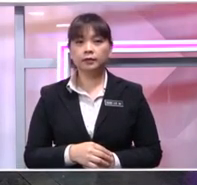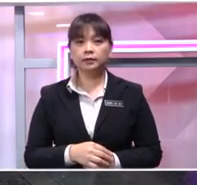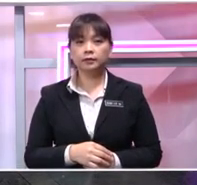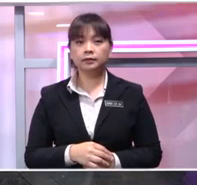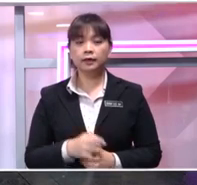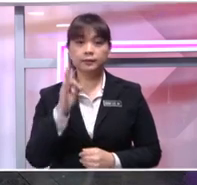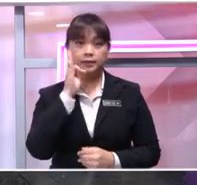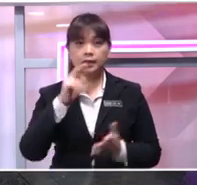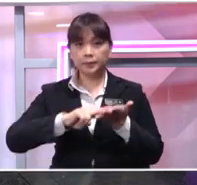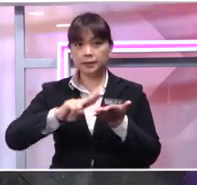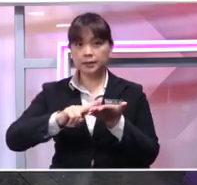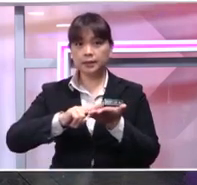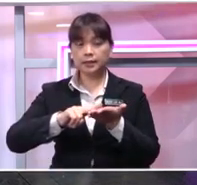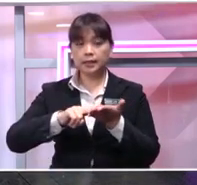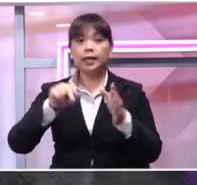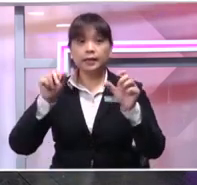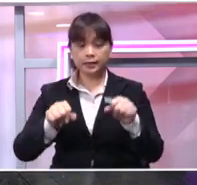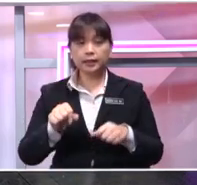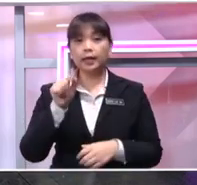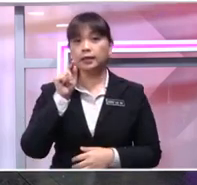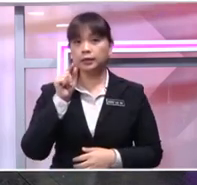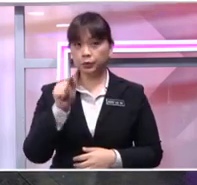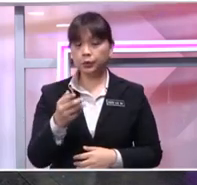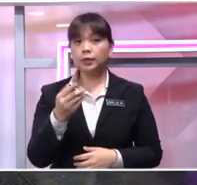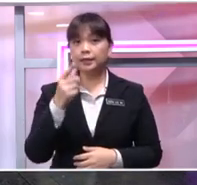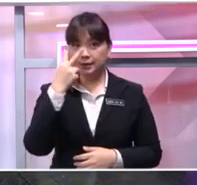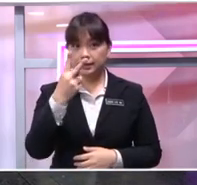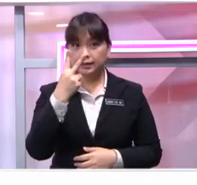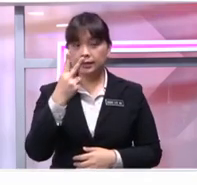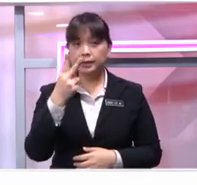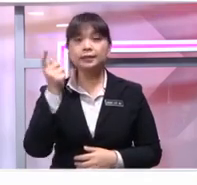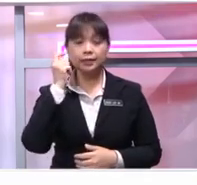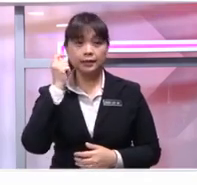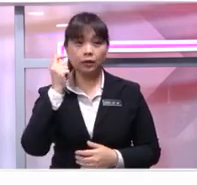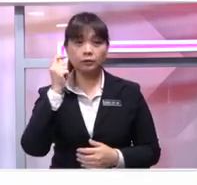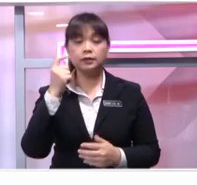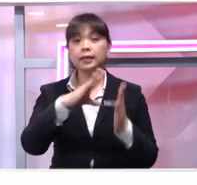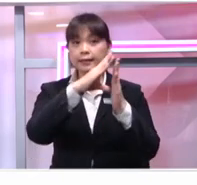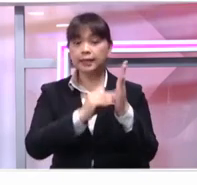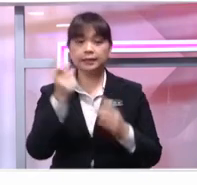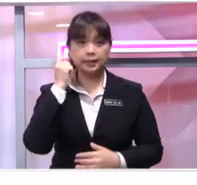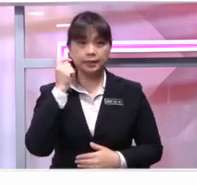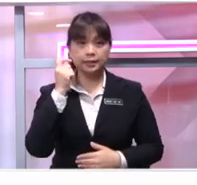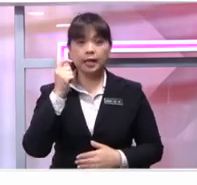Fazrina read. Can you see your text? Is there any highlighted word? Drawbacks,